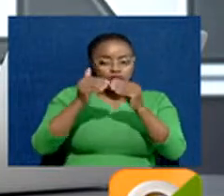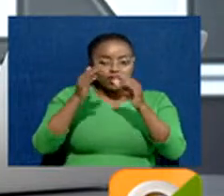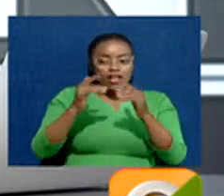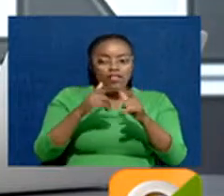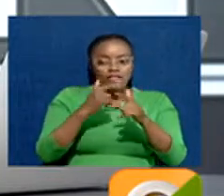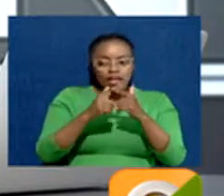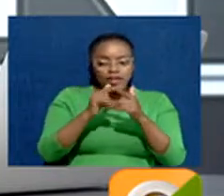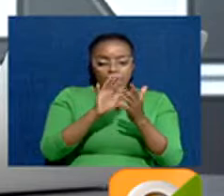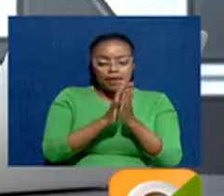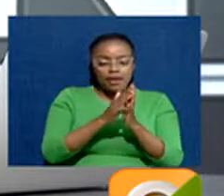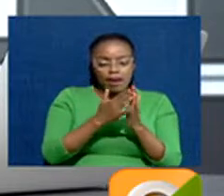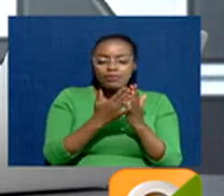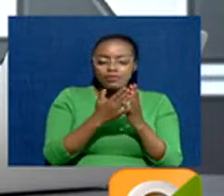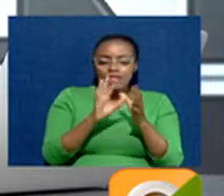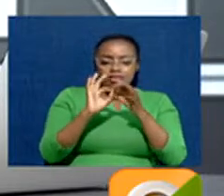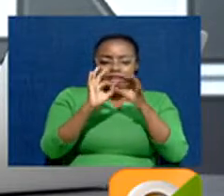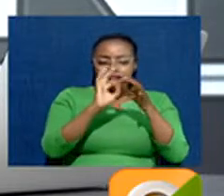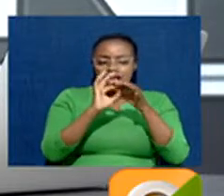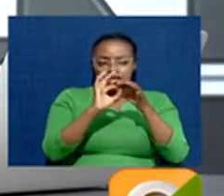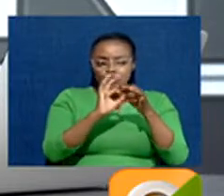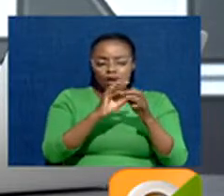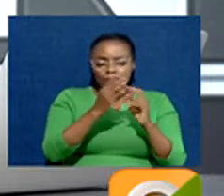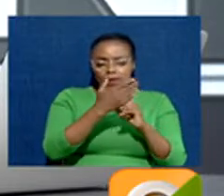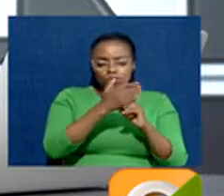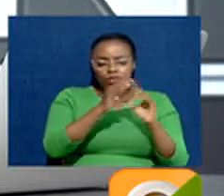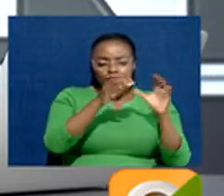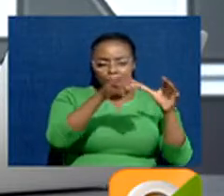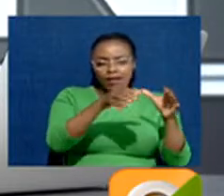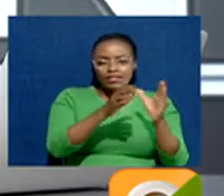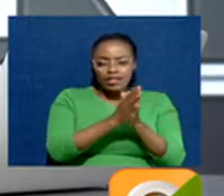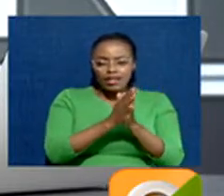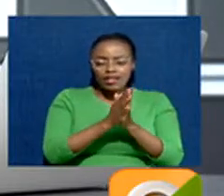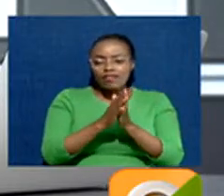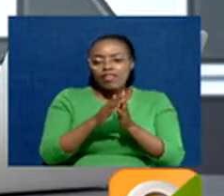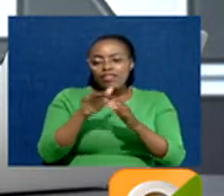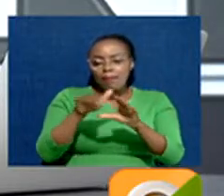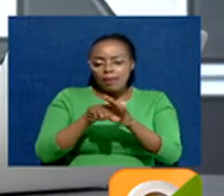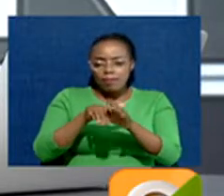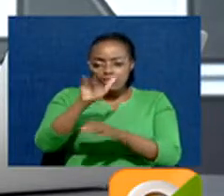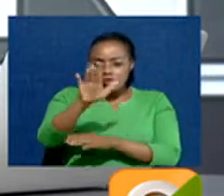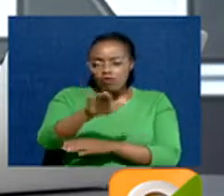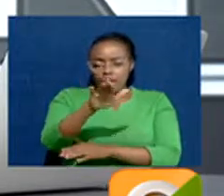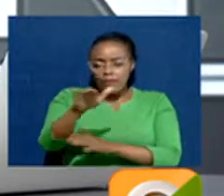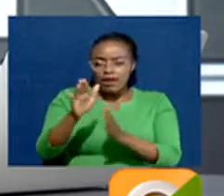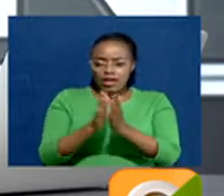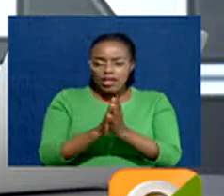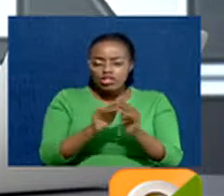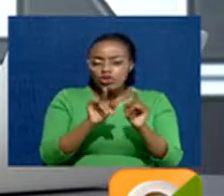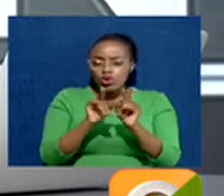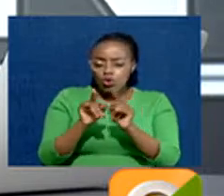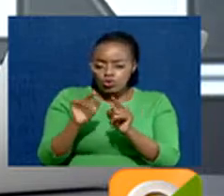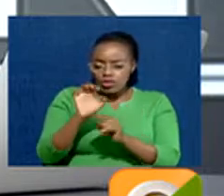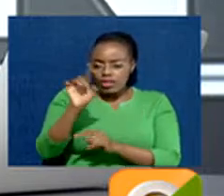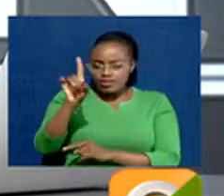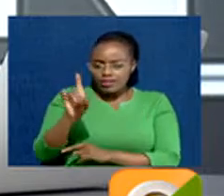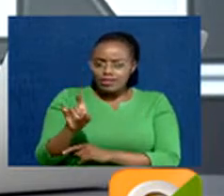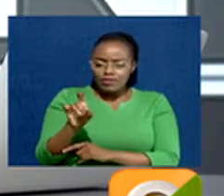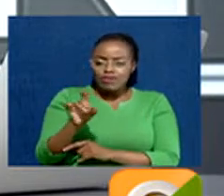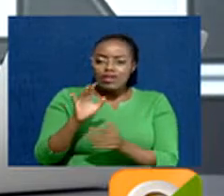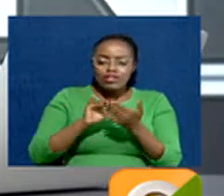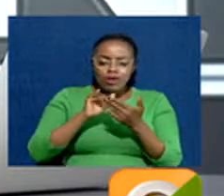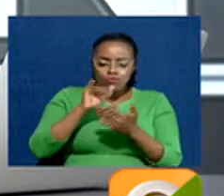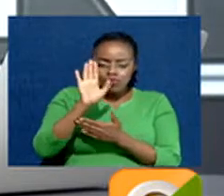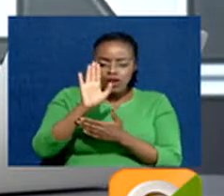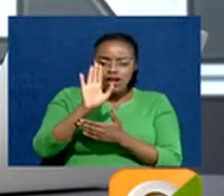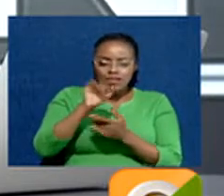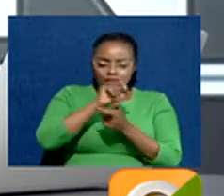the liaison between the party, the legislature, and the executive, yes, particularly